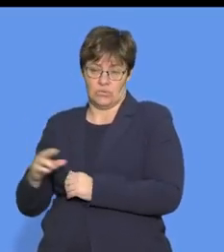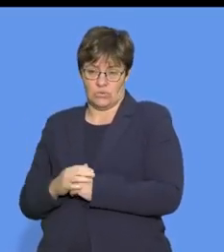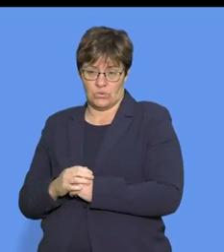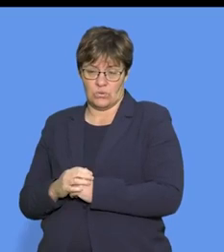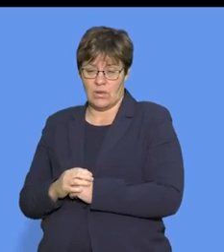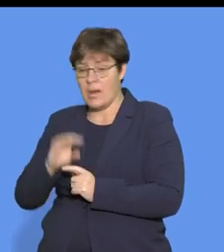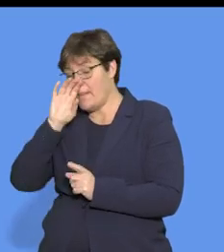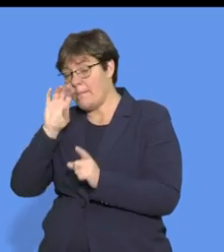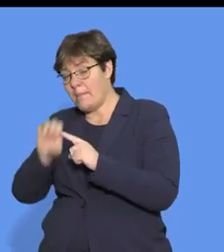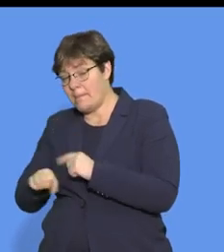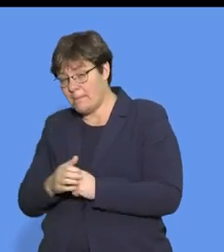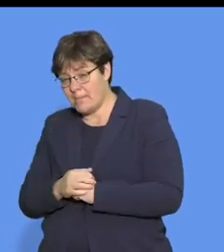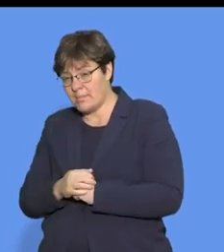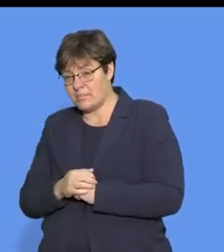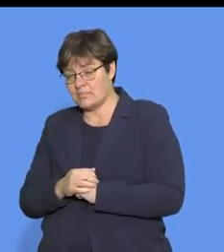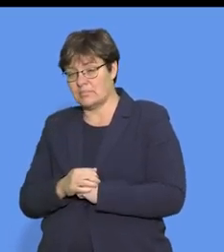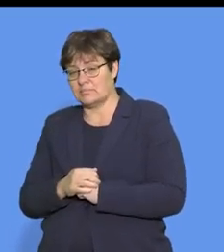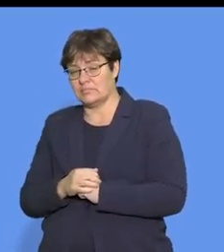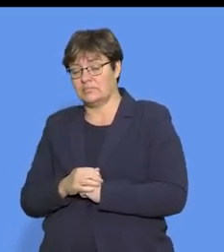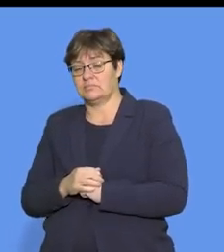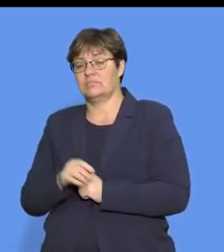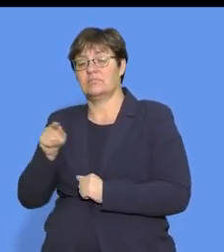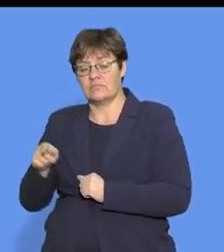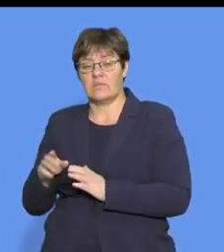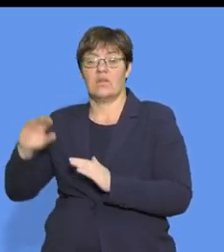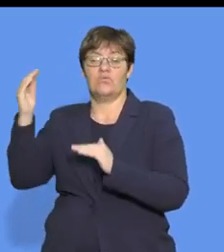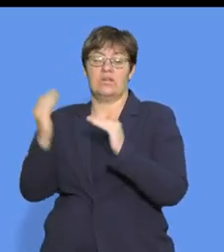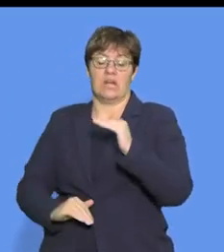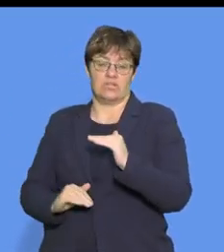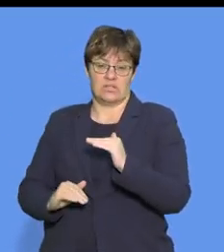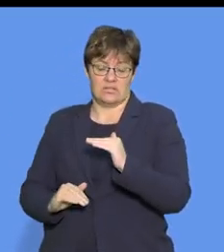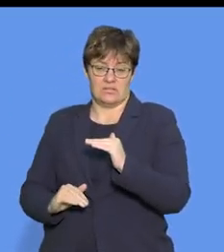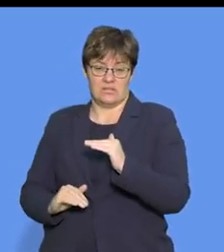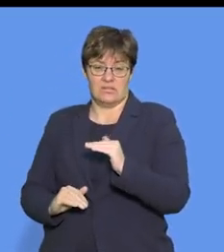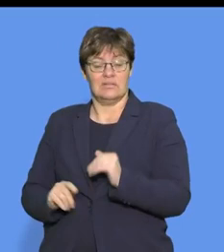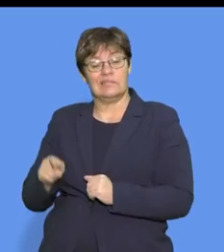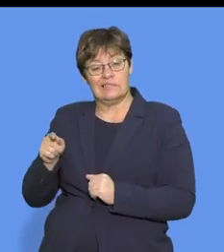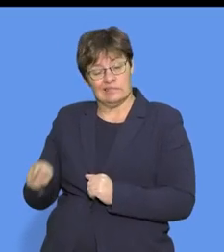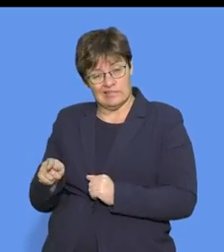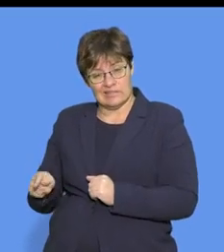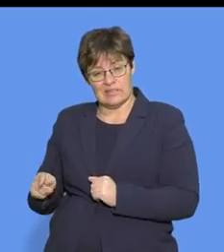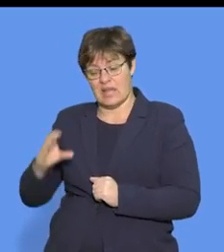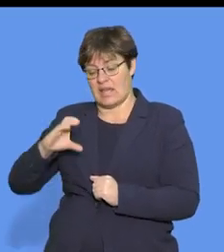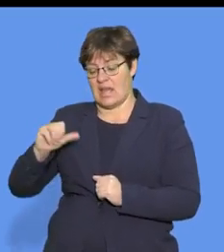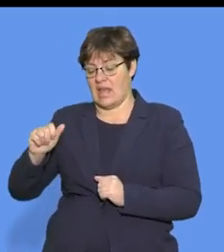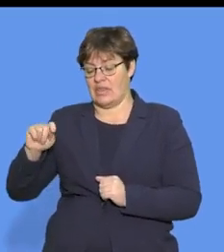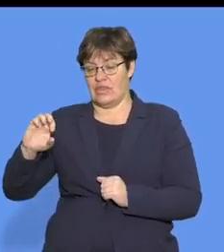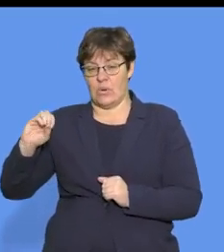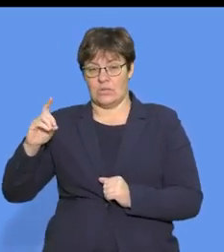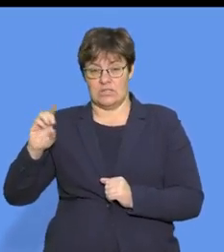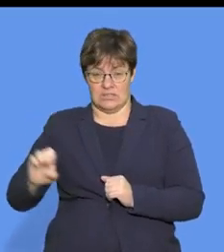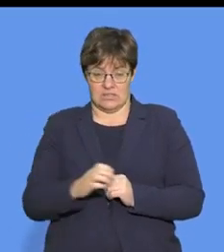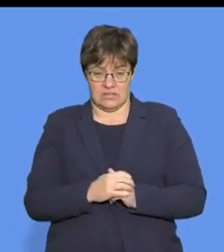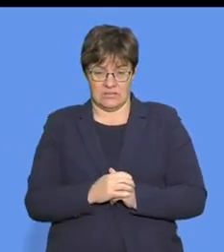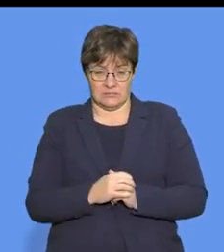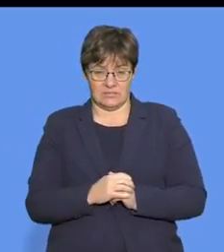metal. And what you'll recognize that is a reduction reaction. So that is the